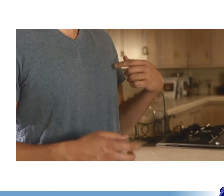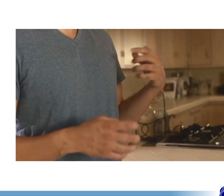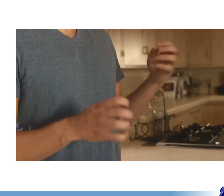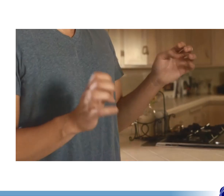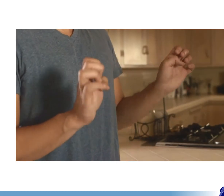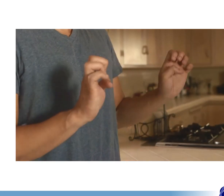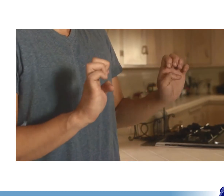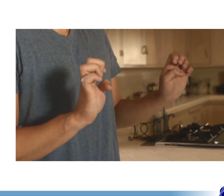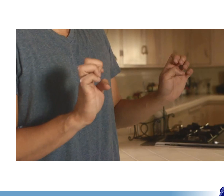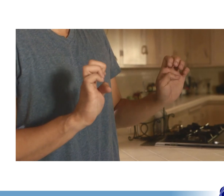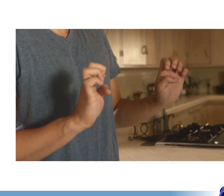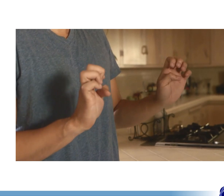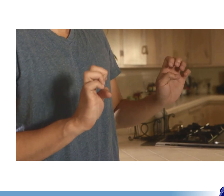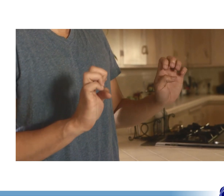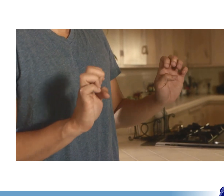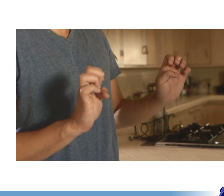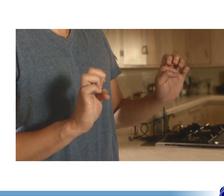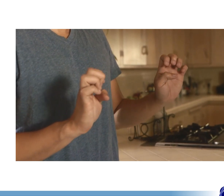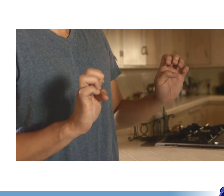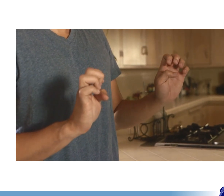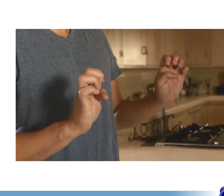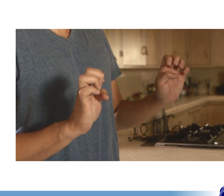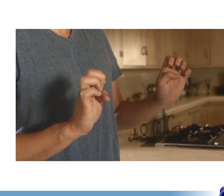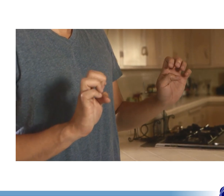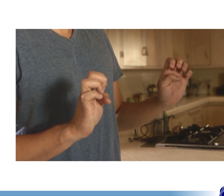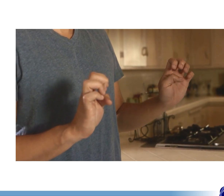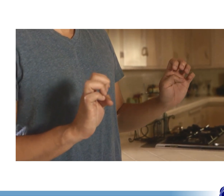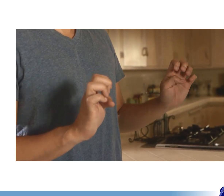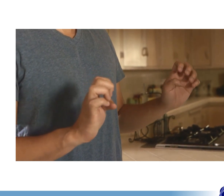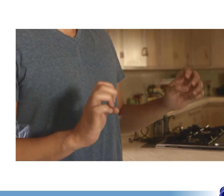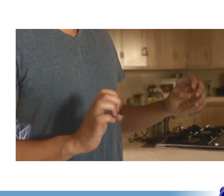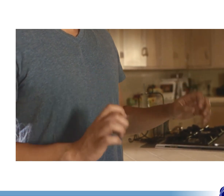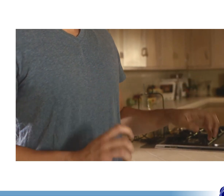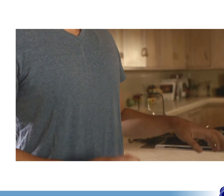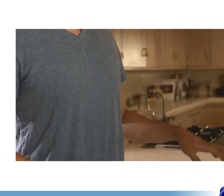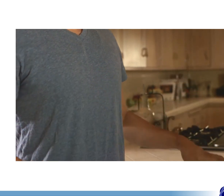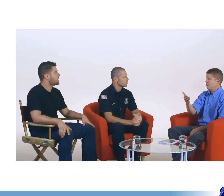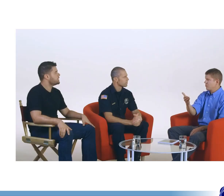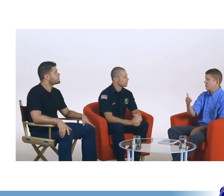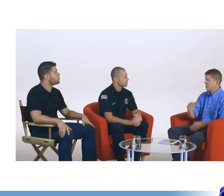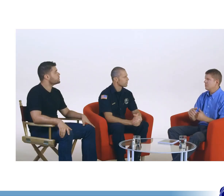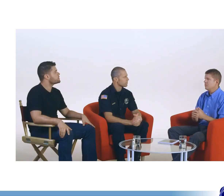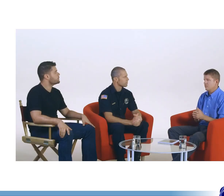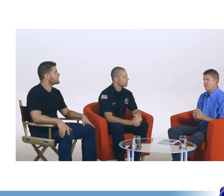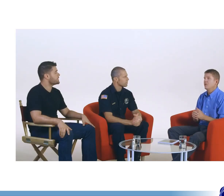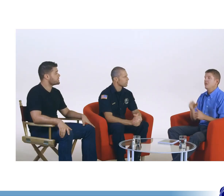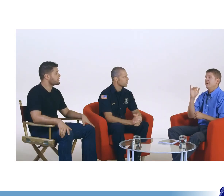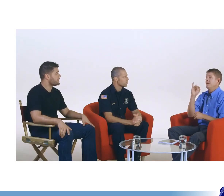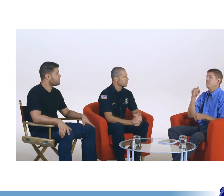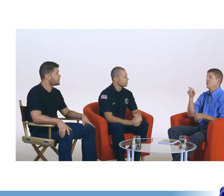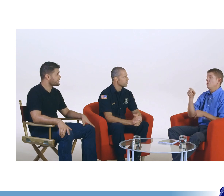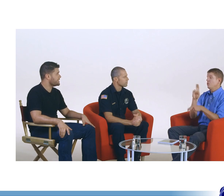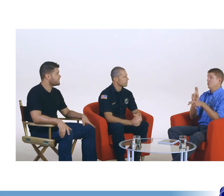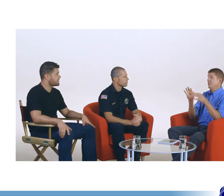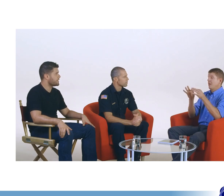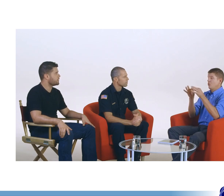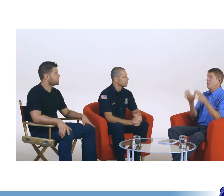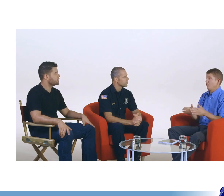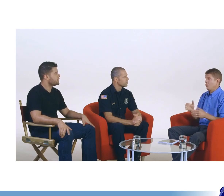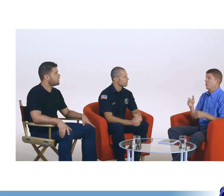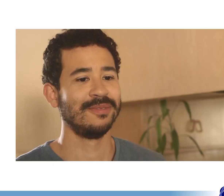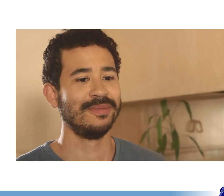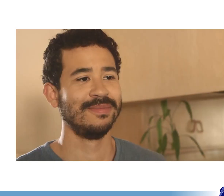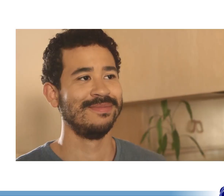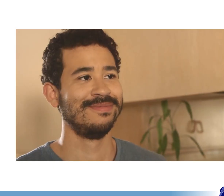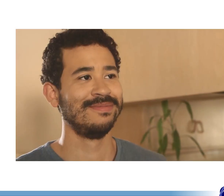request is for a sign language interpreter, I request you call one as promptly as possible. And it's important to recognize that the deaf person is there.